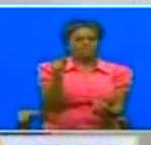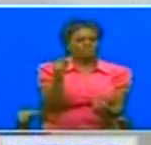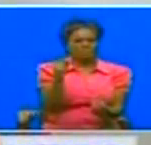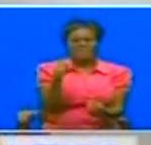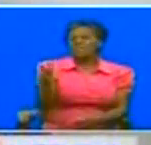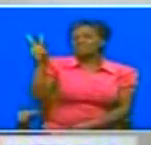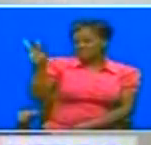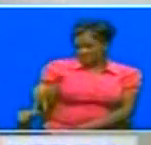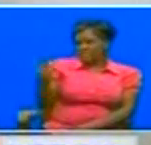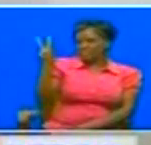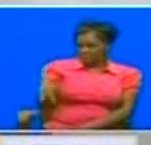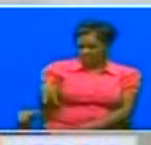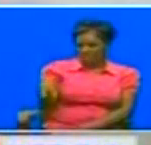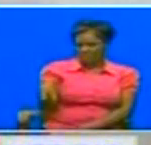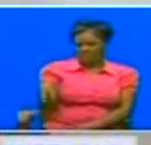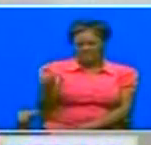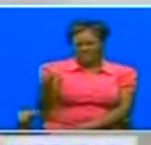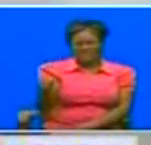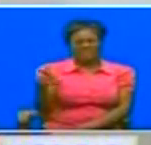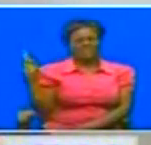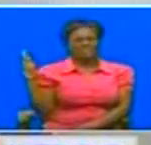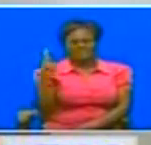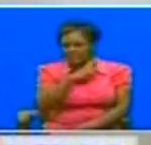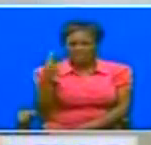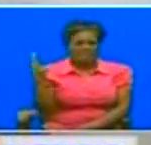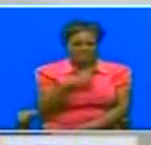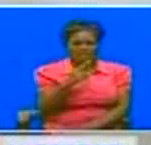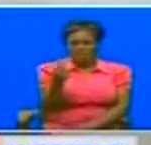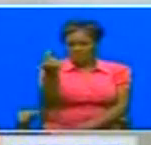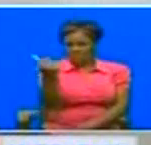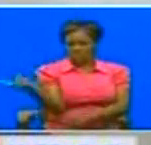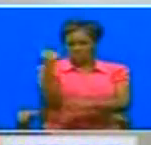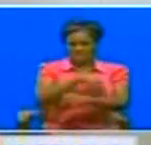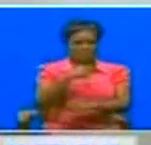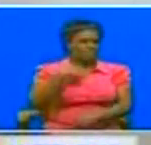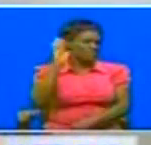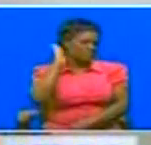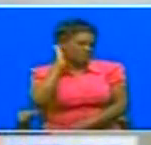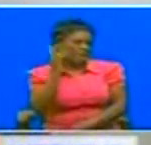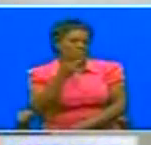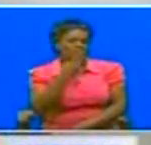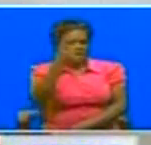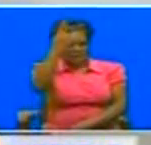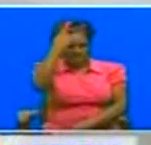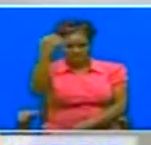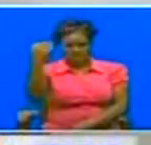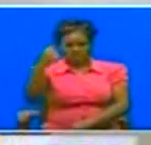The stigma is absolutely lethal. Just a few days ago, I heard that a parent in a school who was